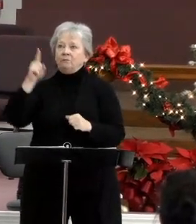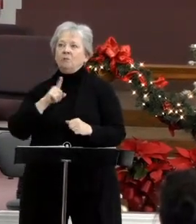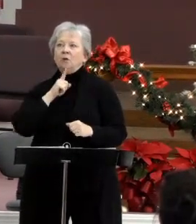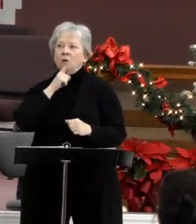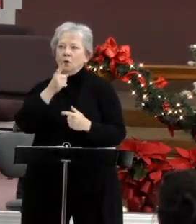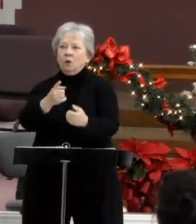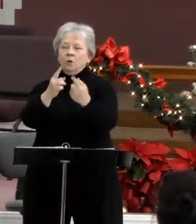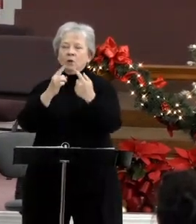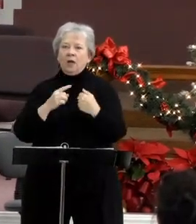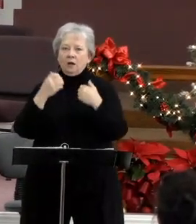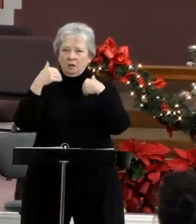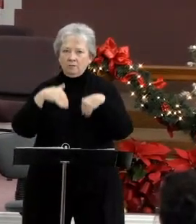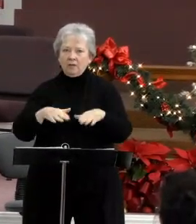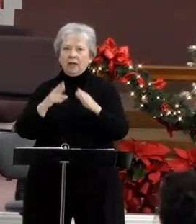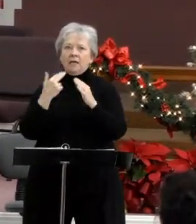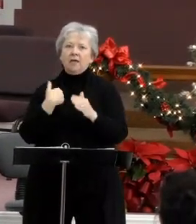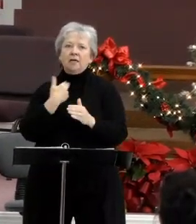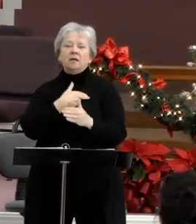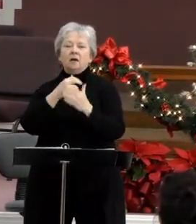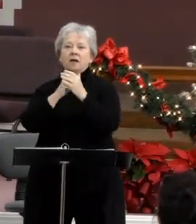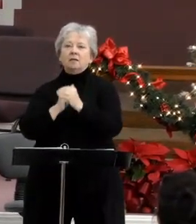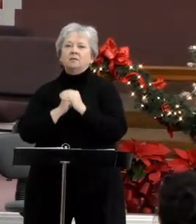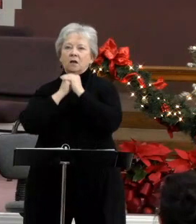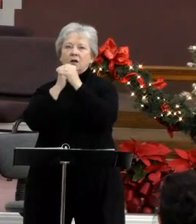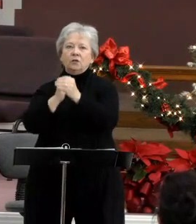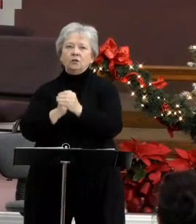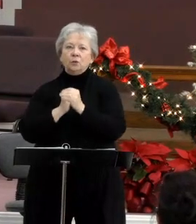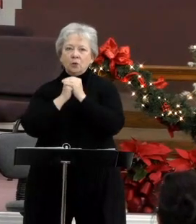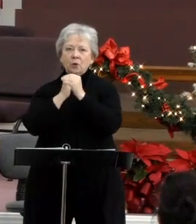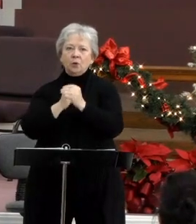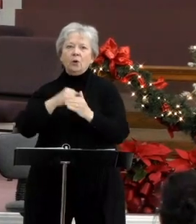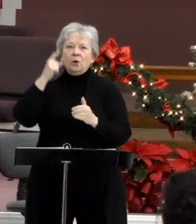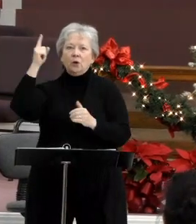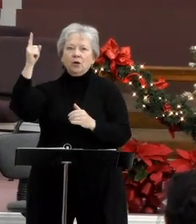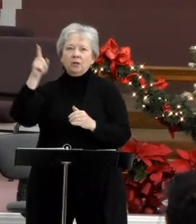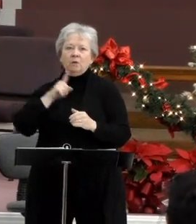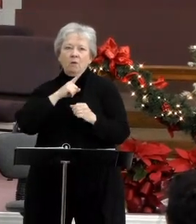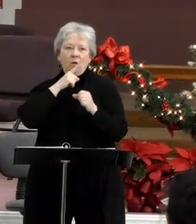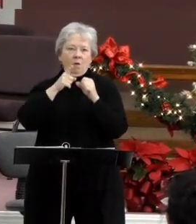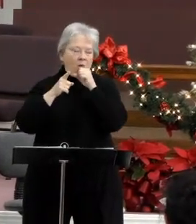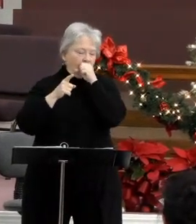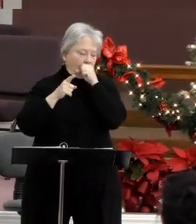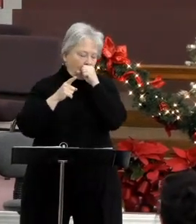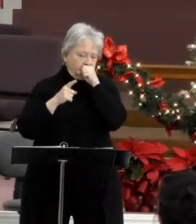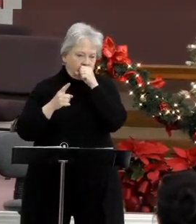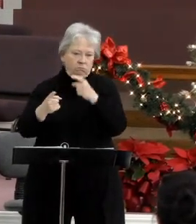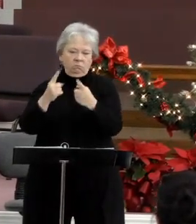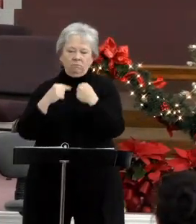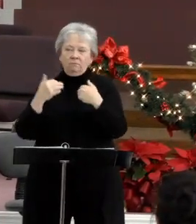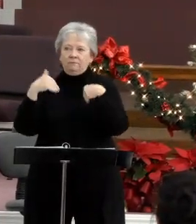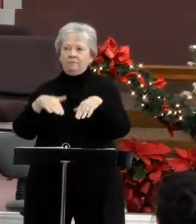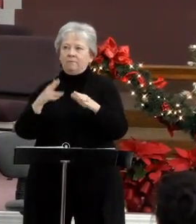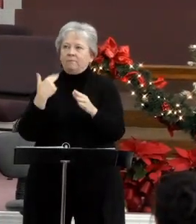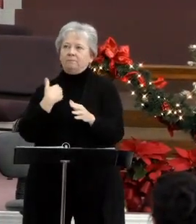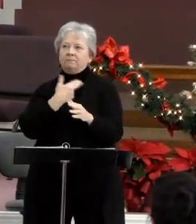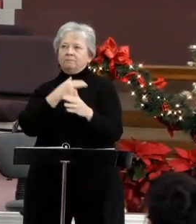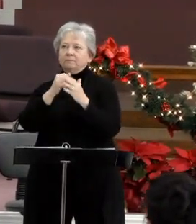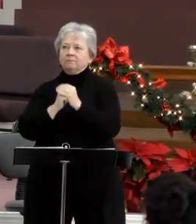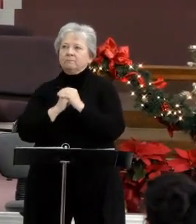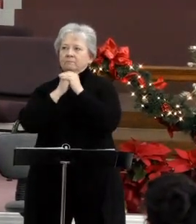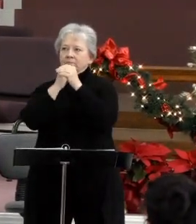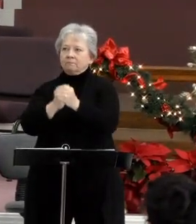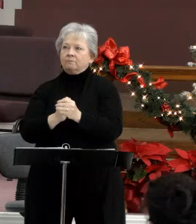adore him. Oh, come, let us adore him. Oh, come, let